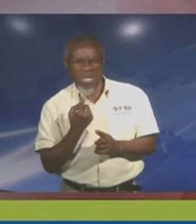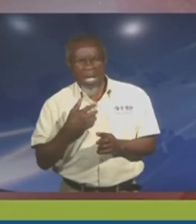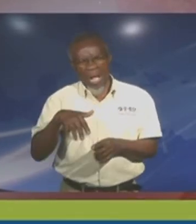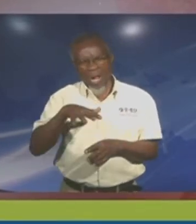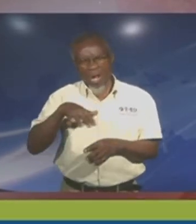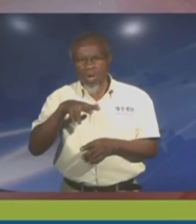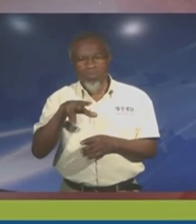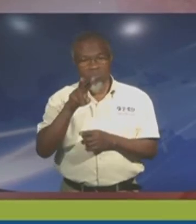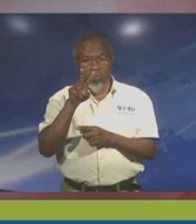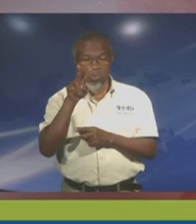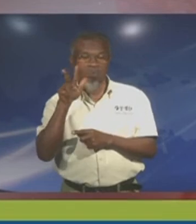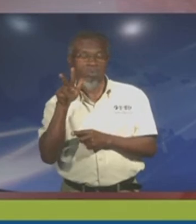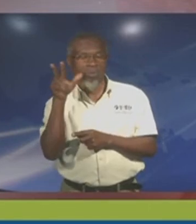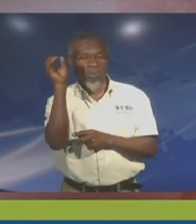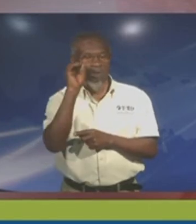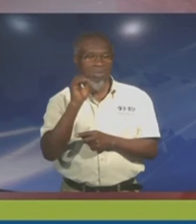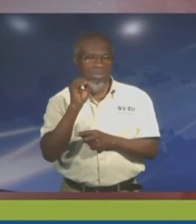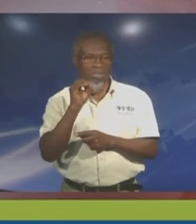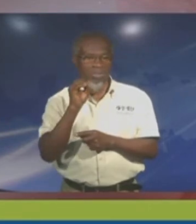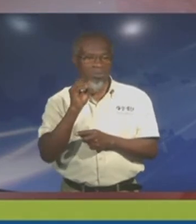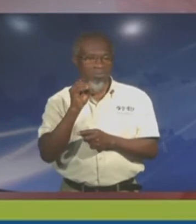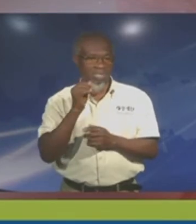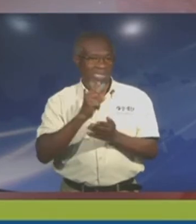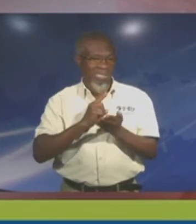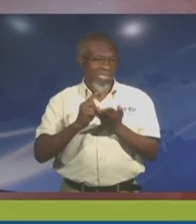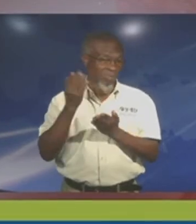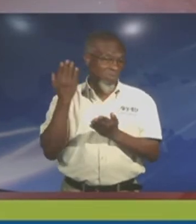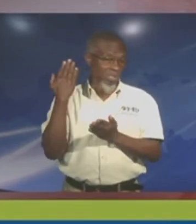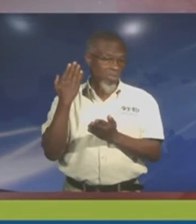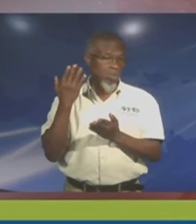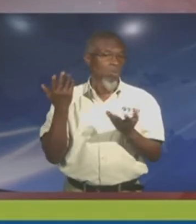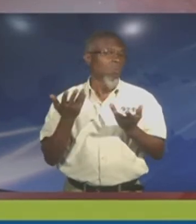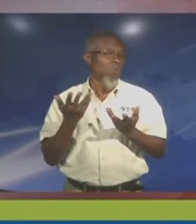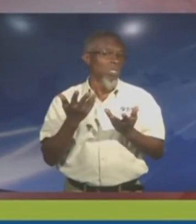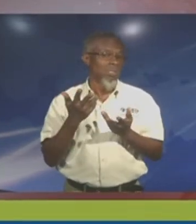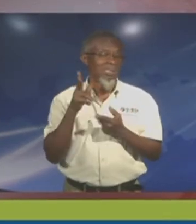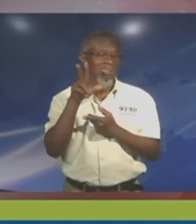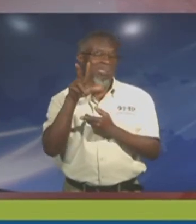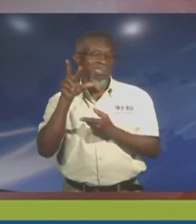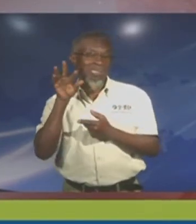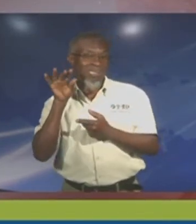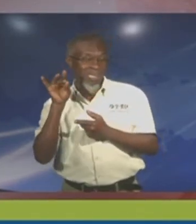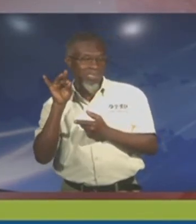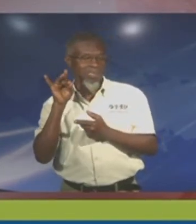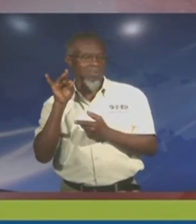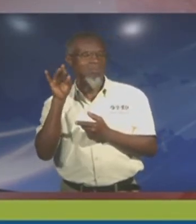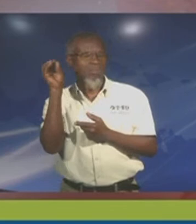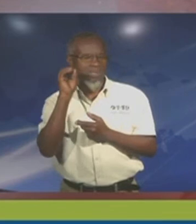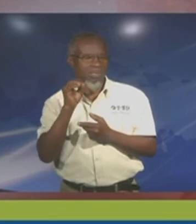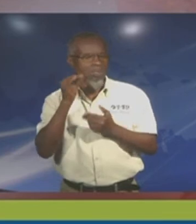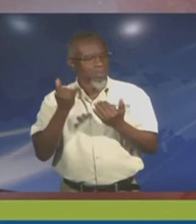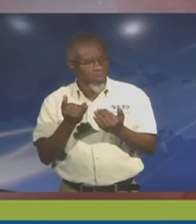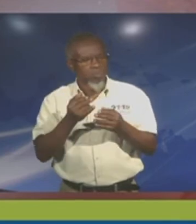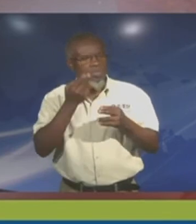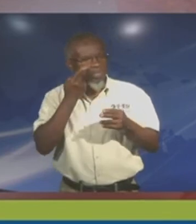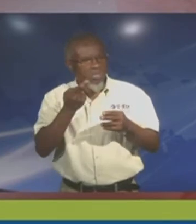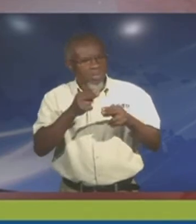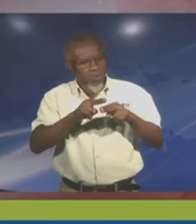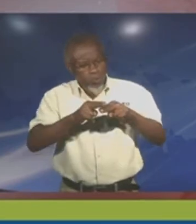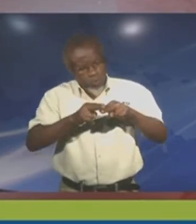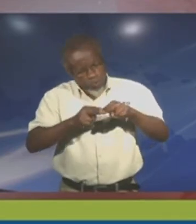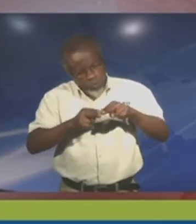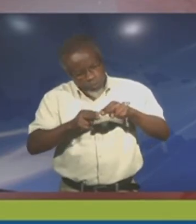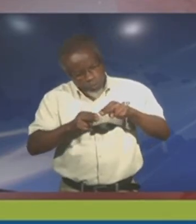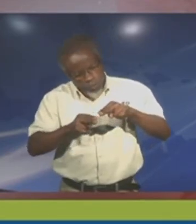23% compared to last week when it was about 38%. So again, we're seeing now that downward trend in the number of tests coming